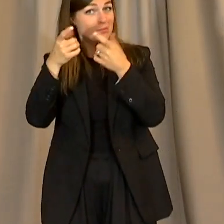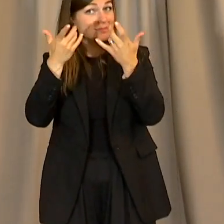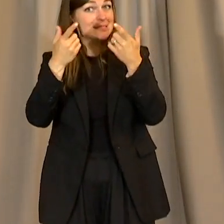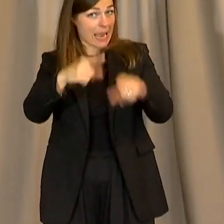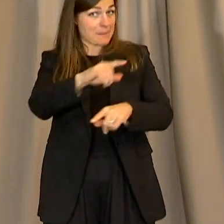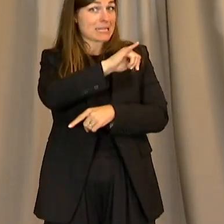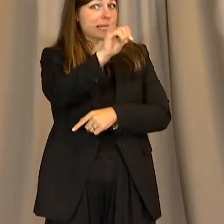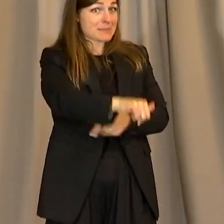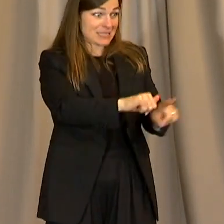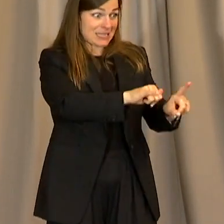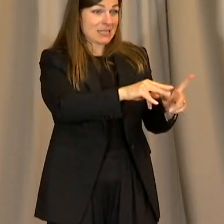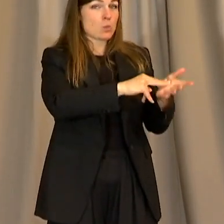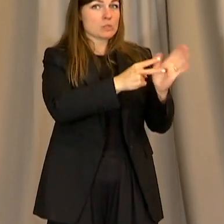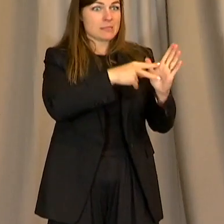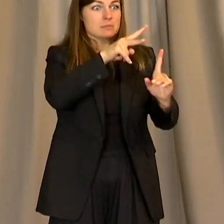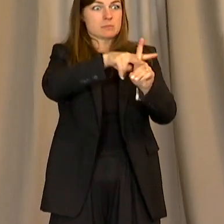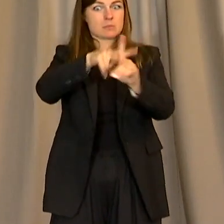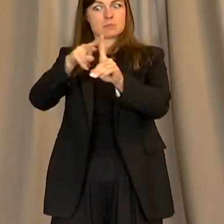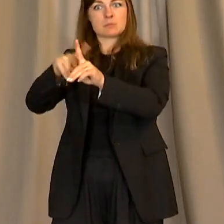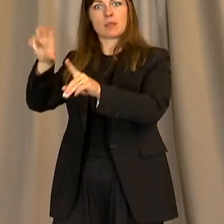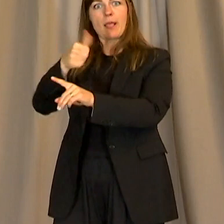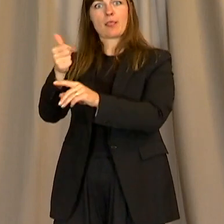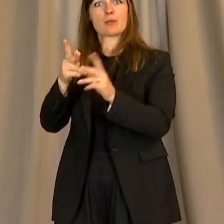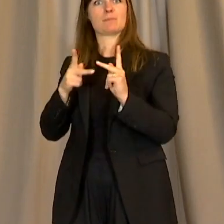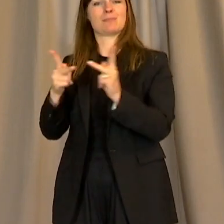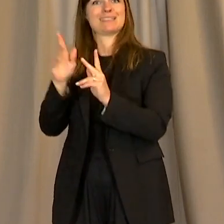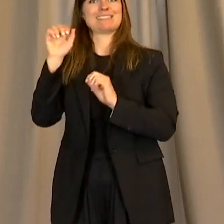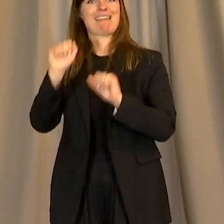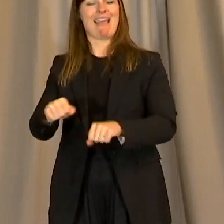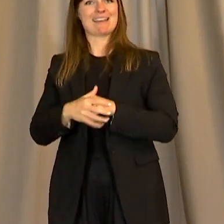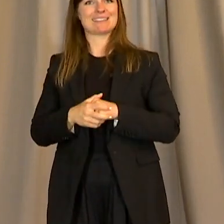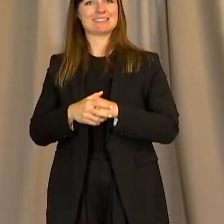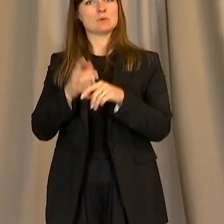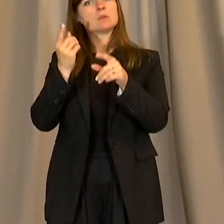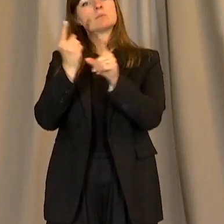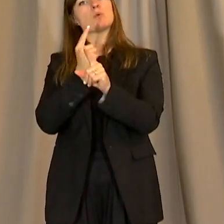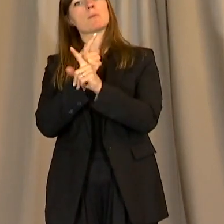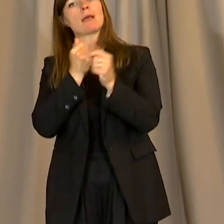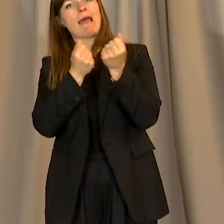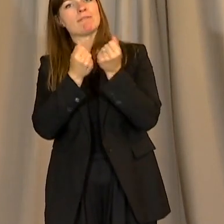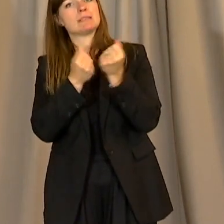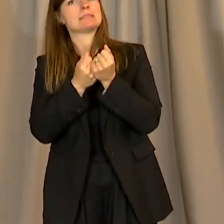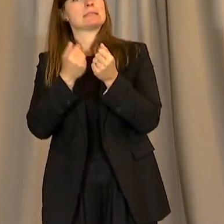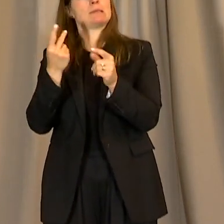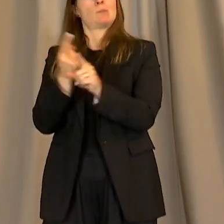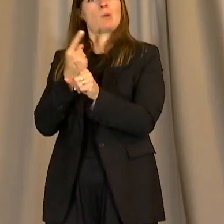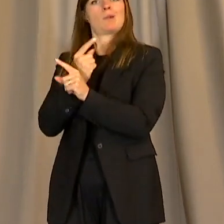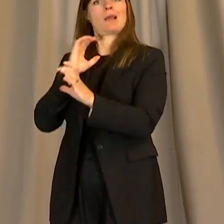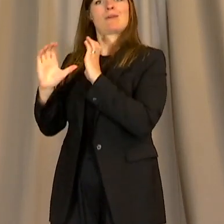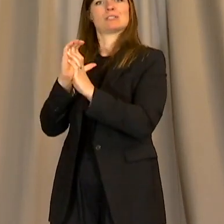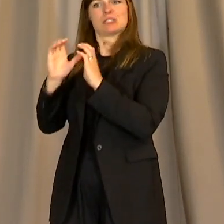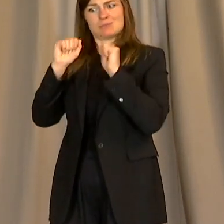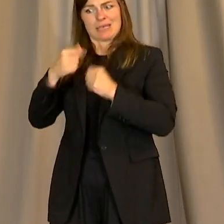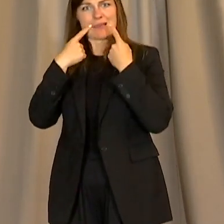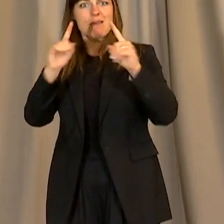Ypsilanti. It can happen in different places with the right advocacy, with the right conversations. But